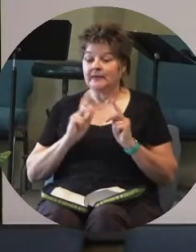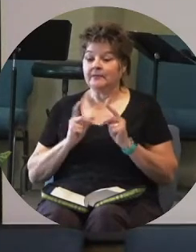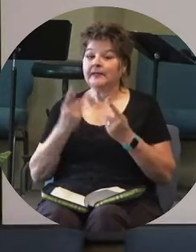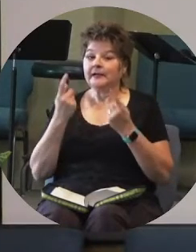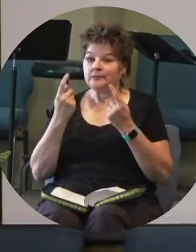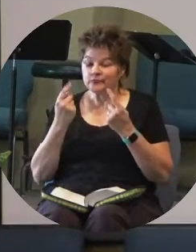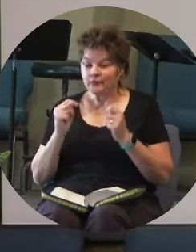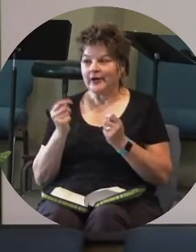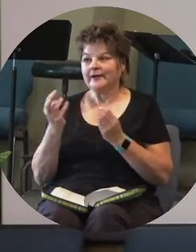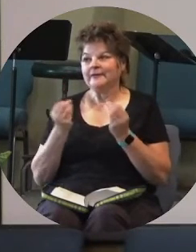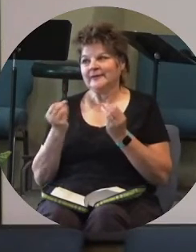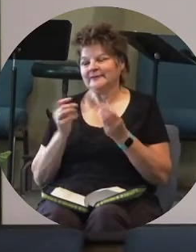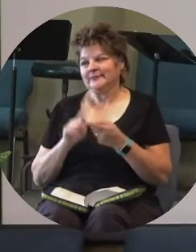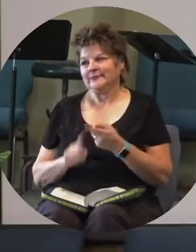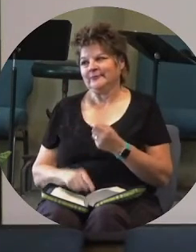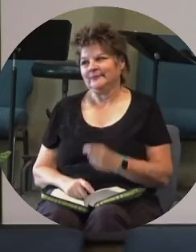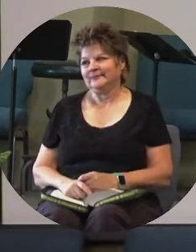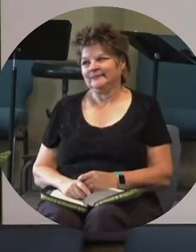trying to minister to.